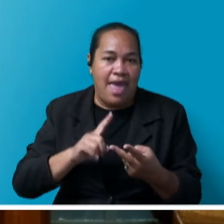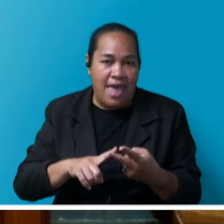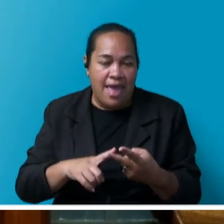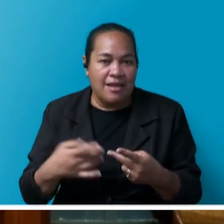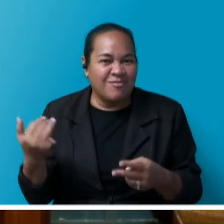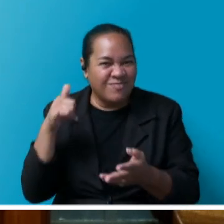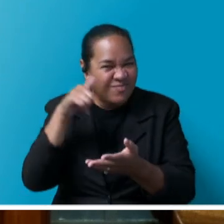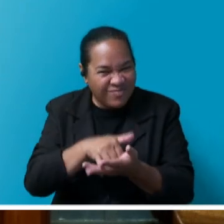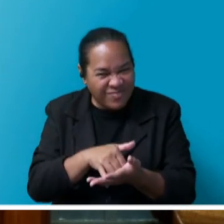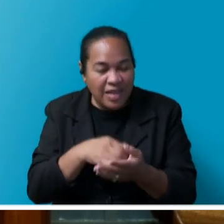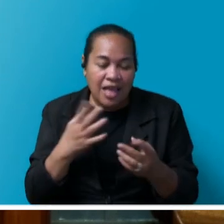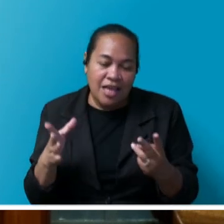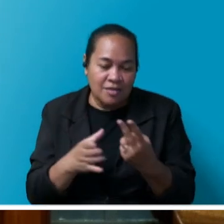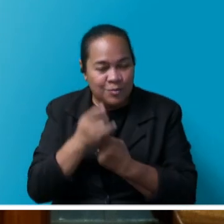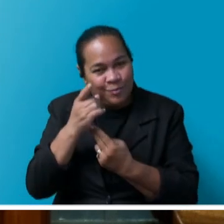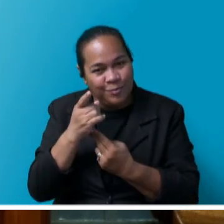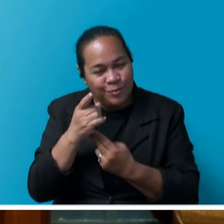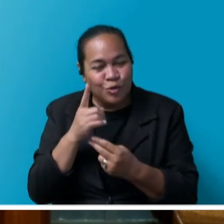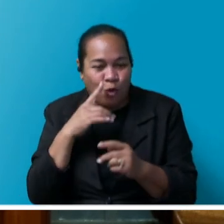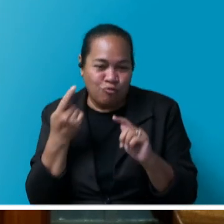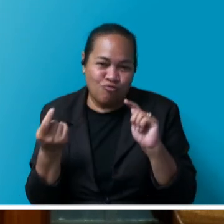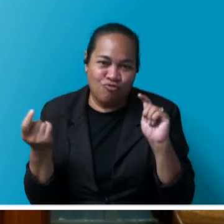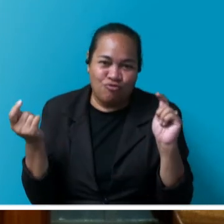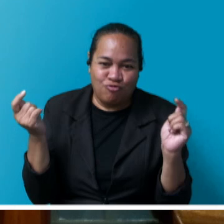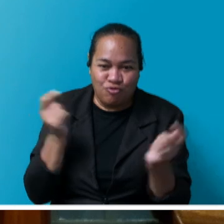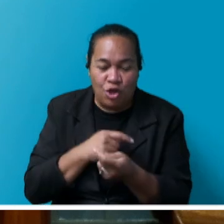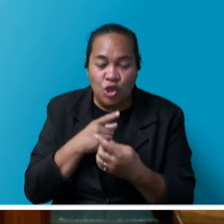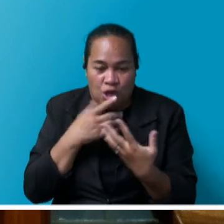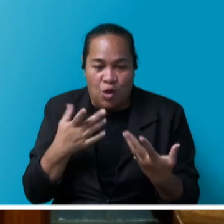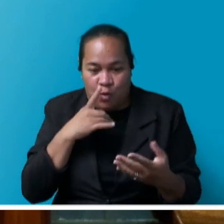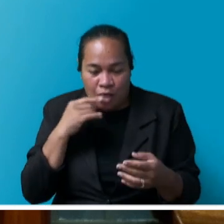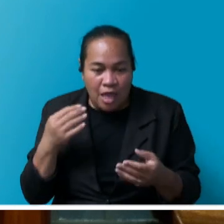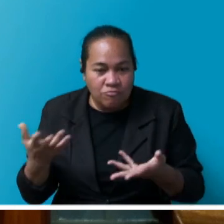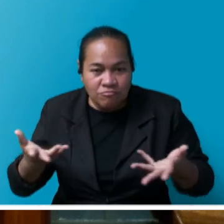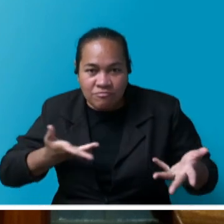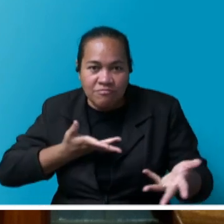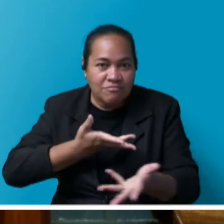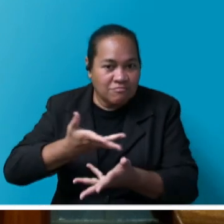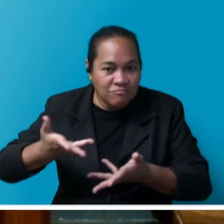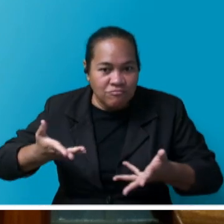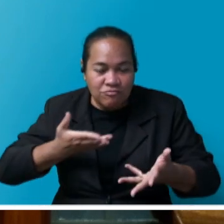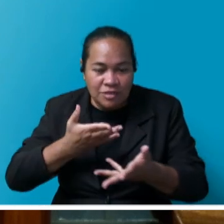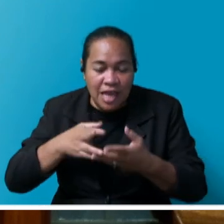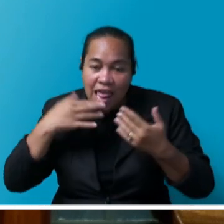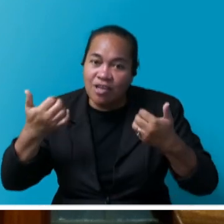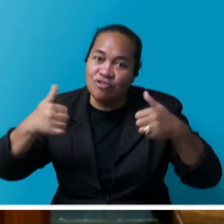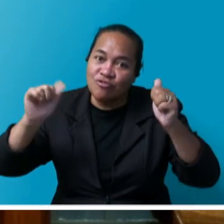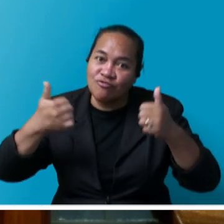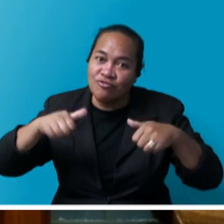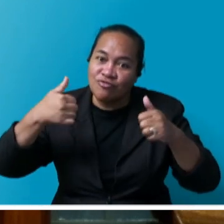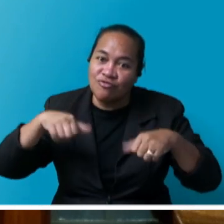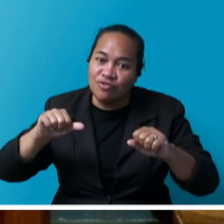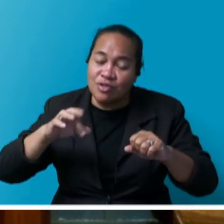step. The integration has allowed us to streamline operations, enhance collaboration, and achieve remarkable milestones that would have